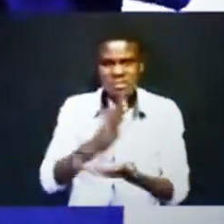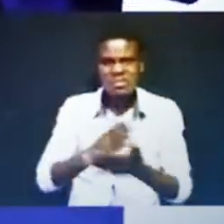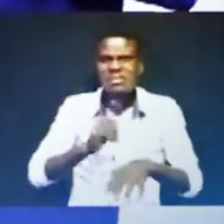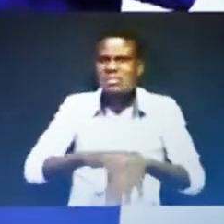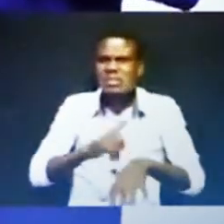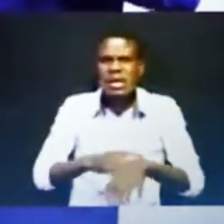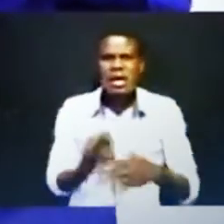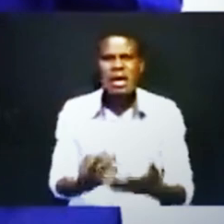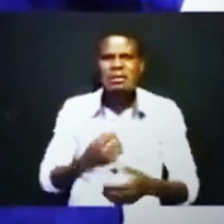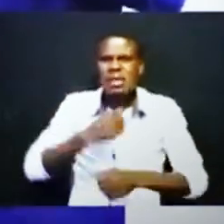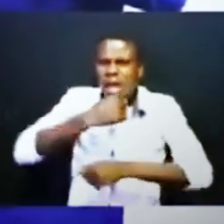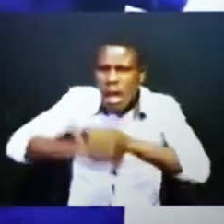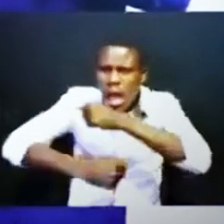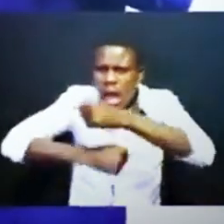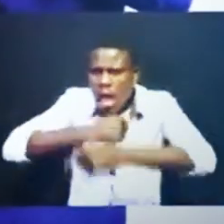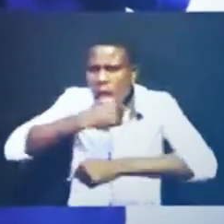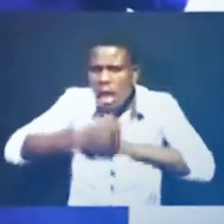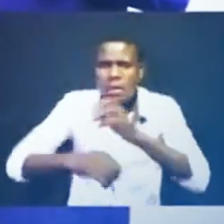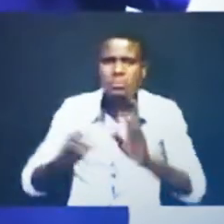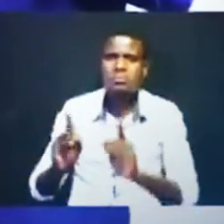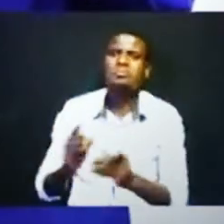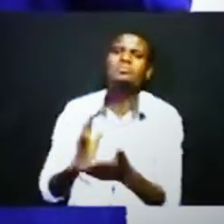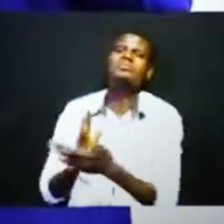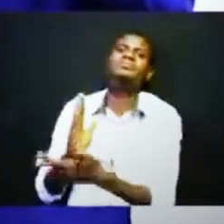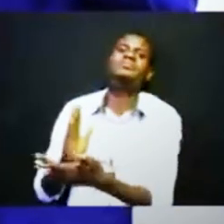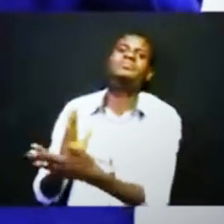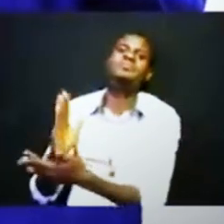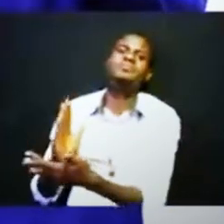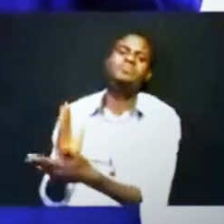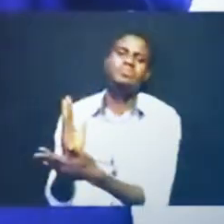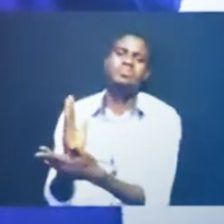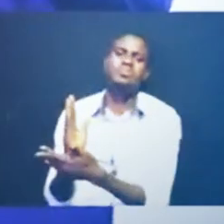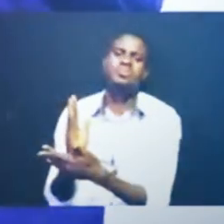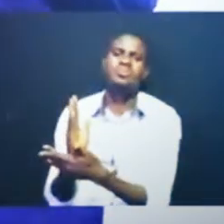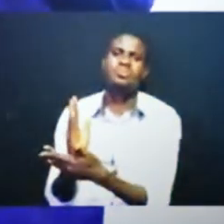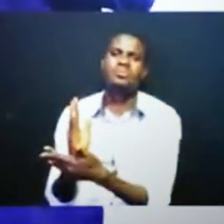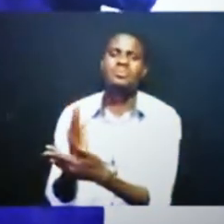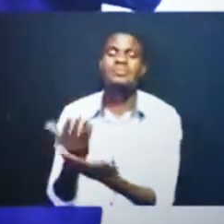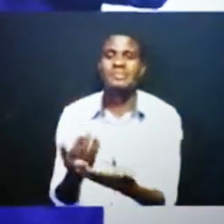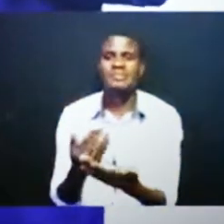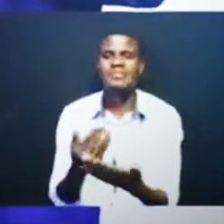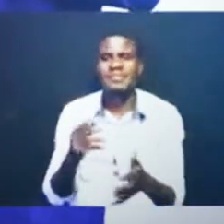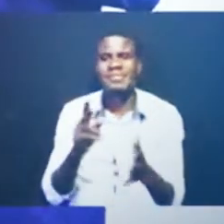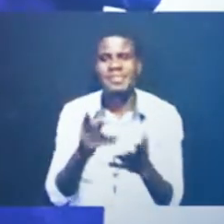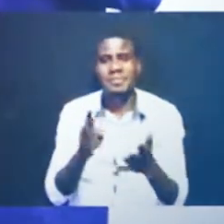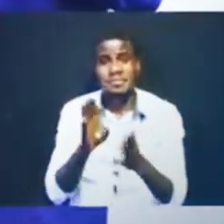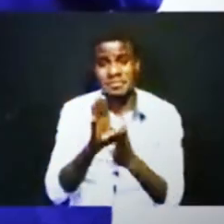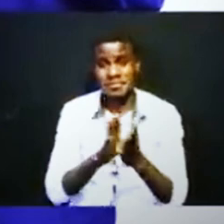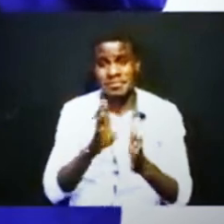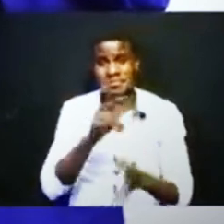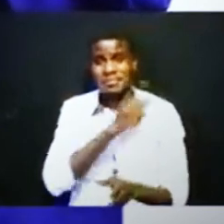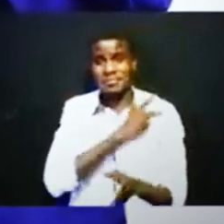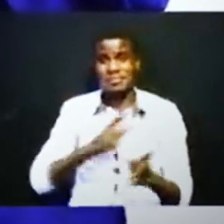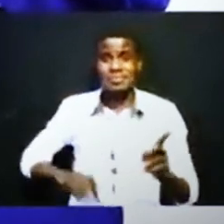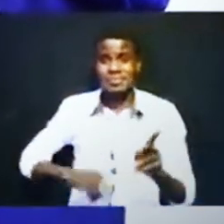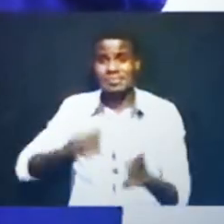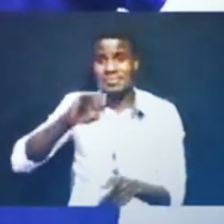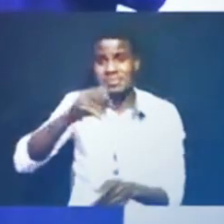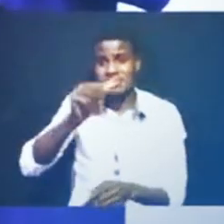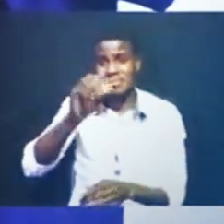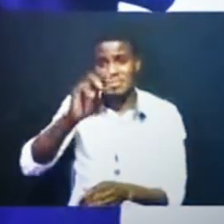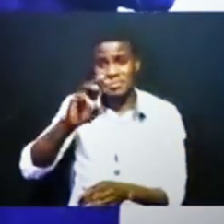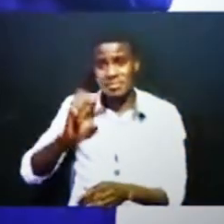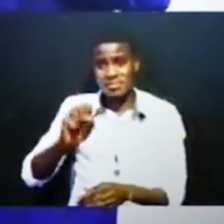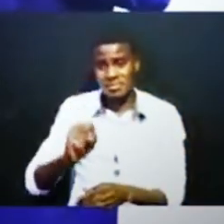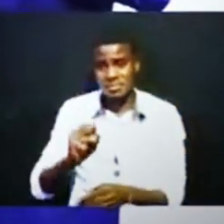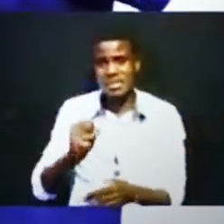is right. See, I like the King James Version, which says that what is flesh is